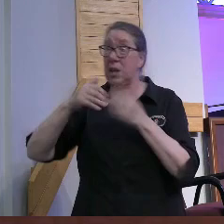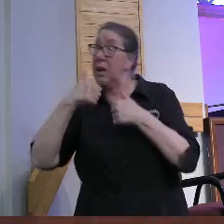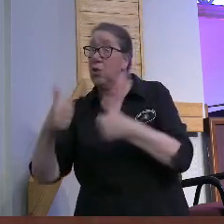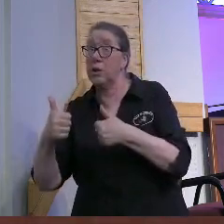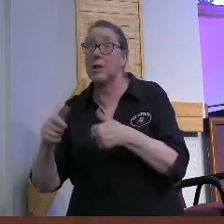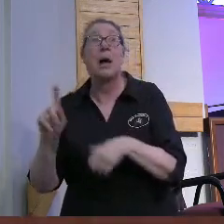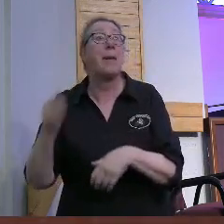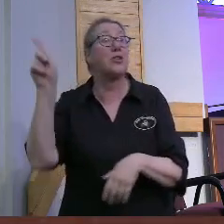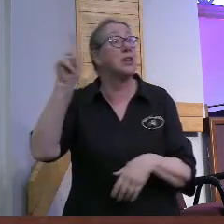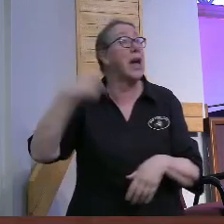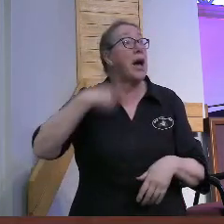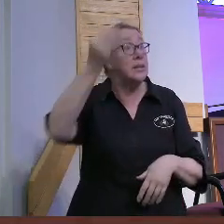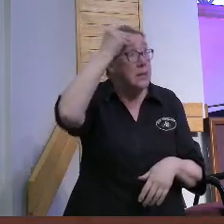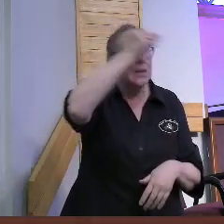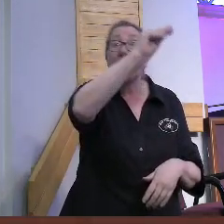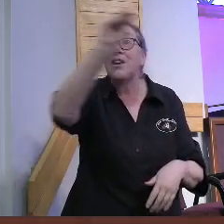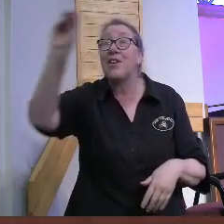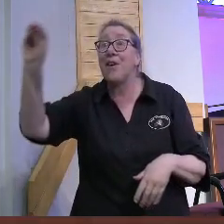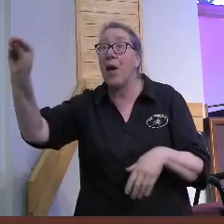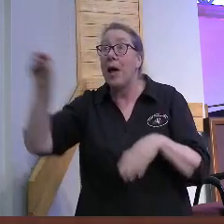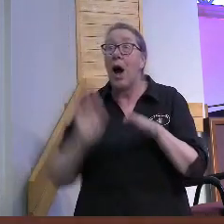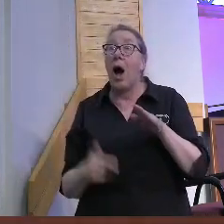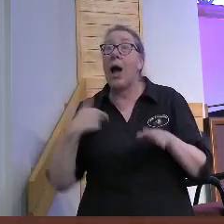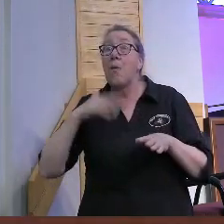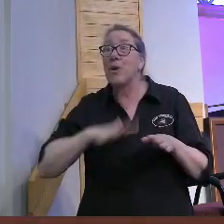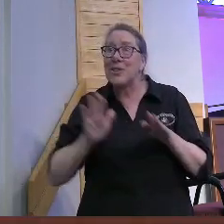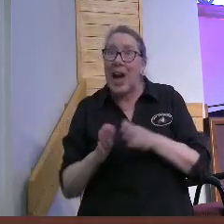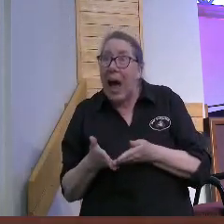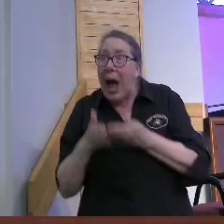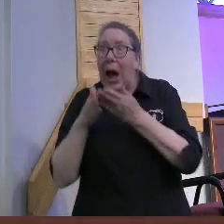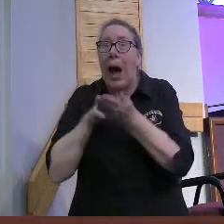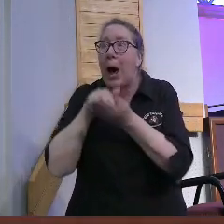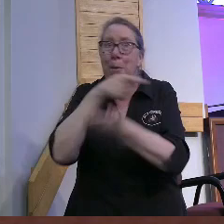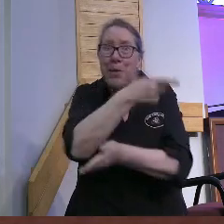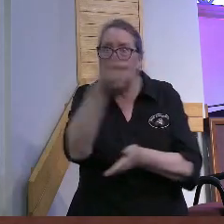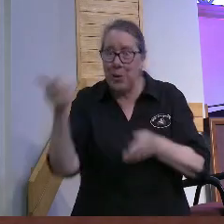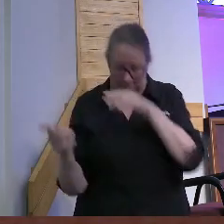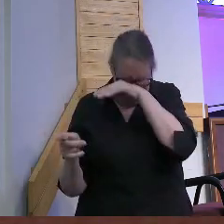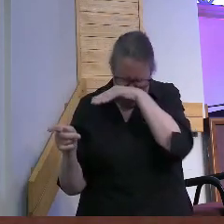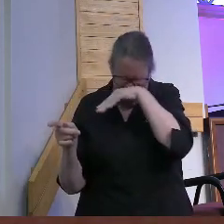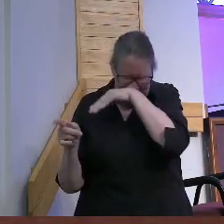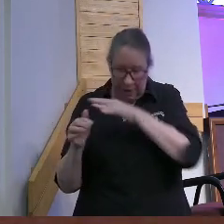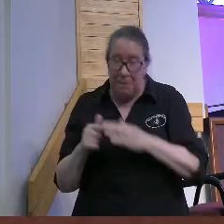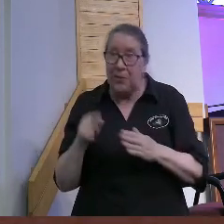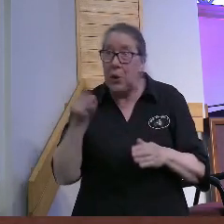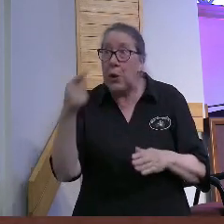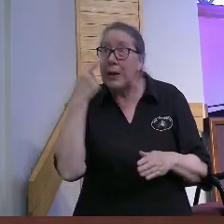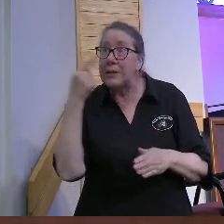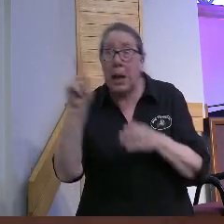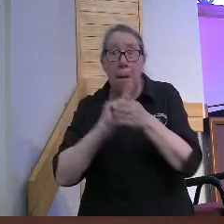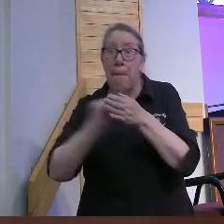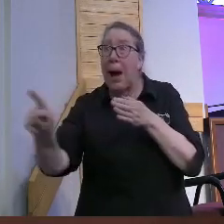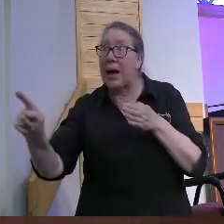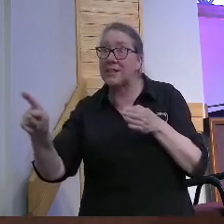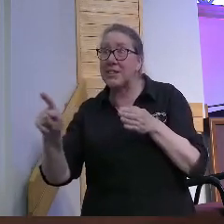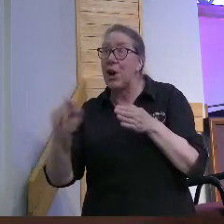to tell you, I've come to give you a little step up today through the preaching. If you could just step up a little bit, you can see past all your